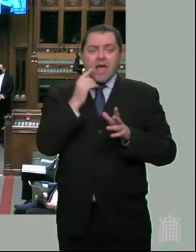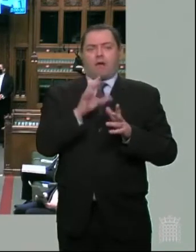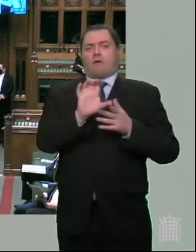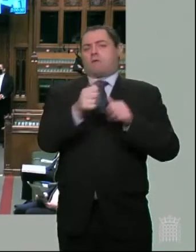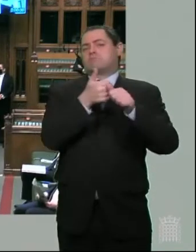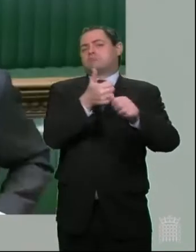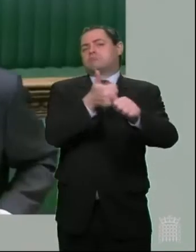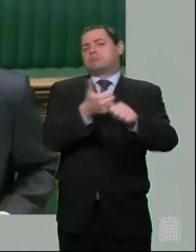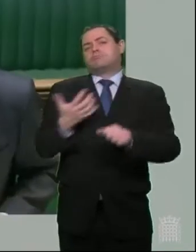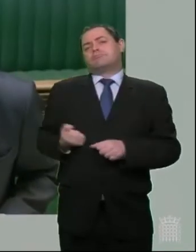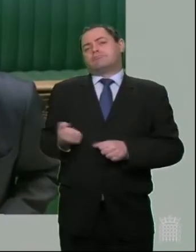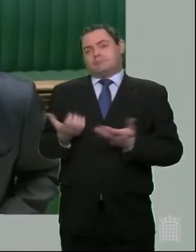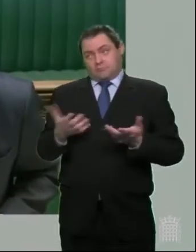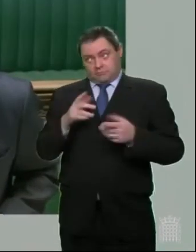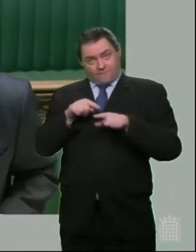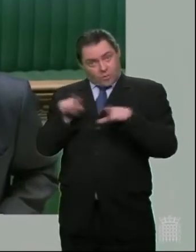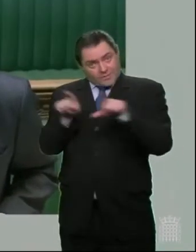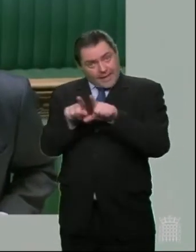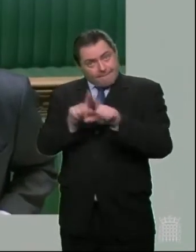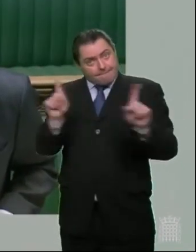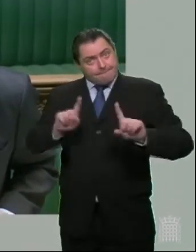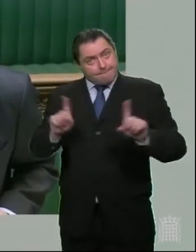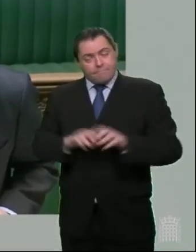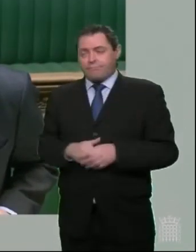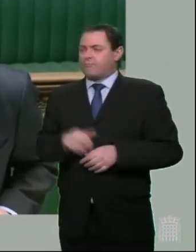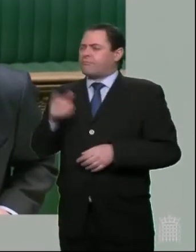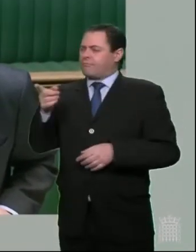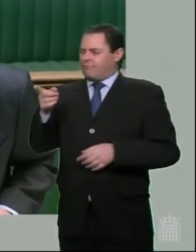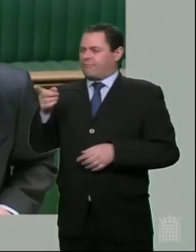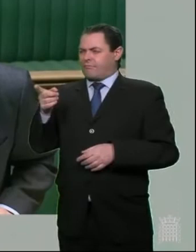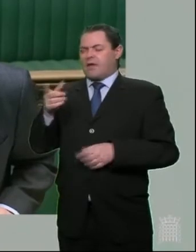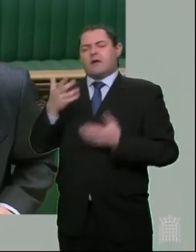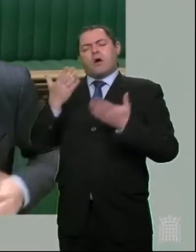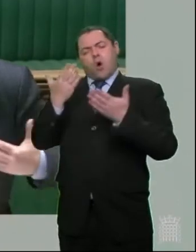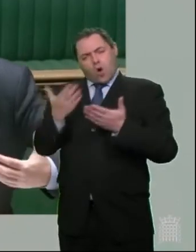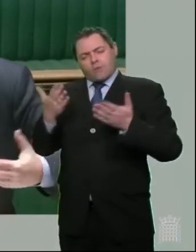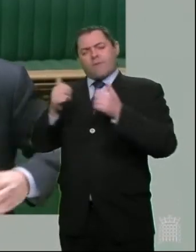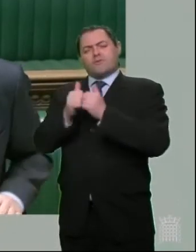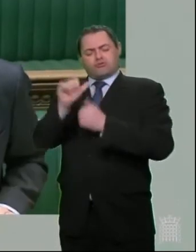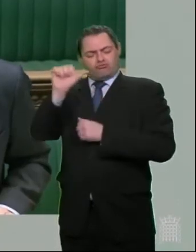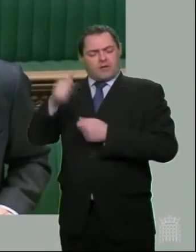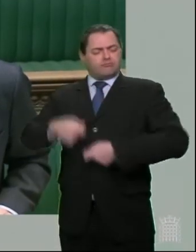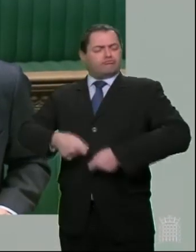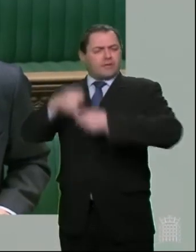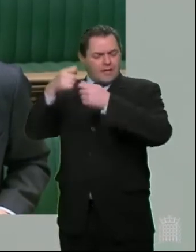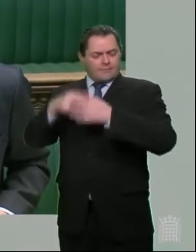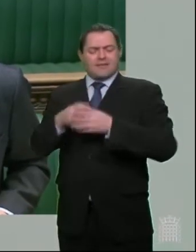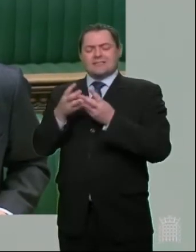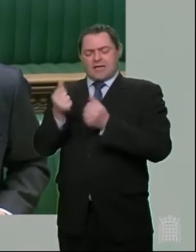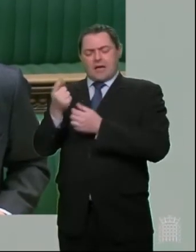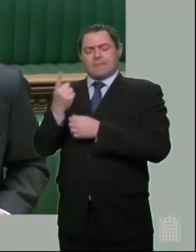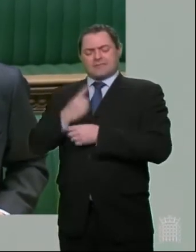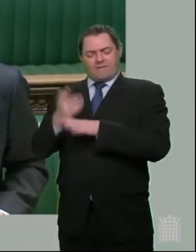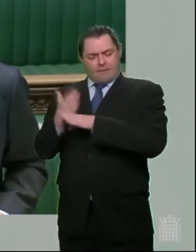My honourable friend is right to raise the concerns that he does, because there are some people in the self-employed groups